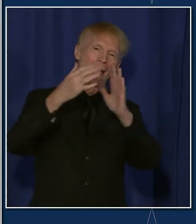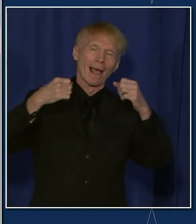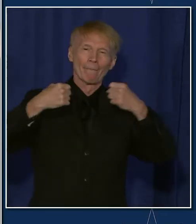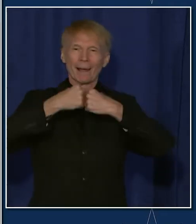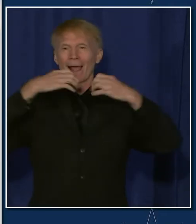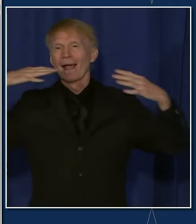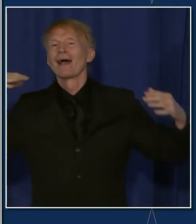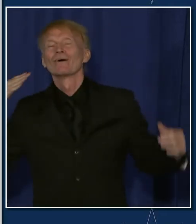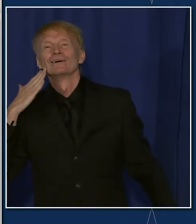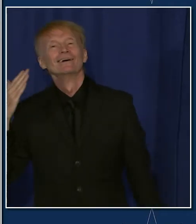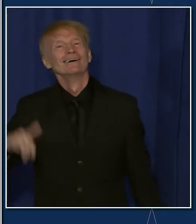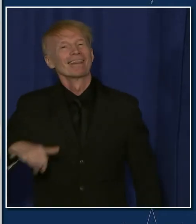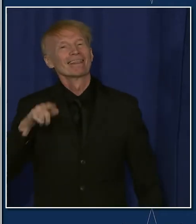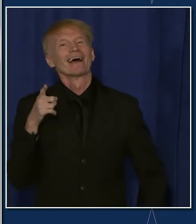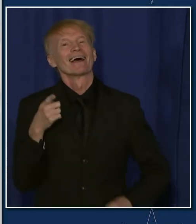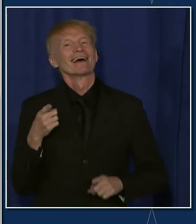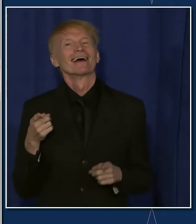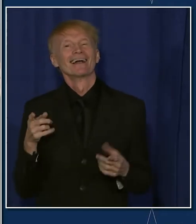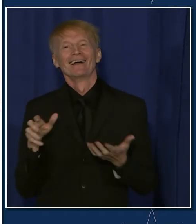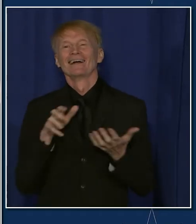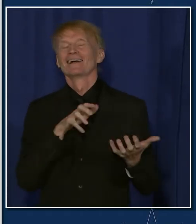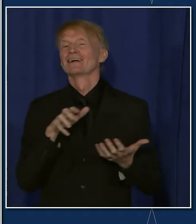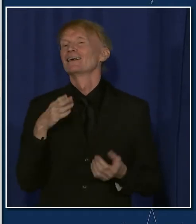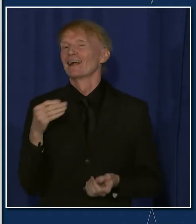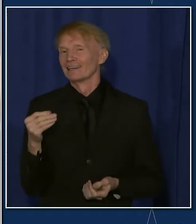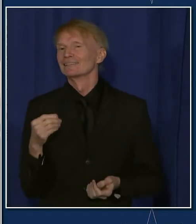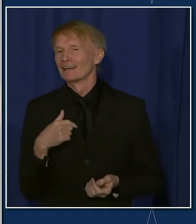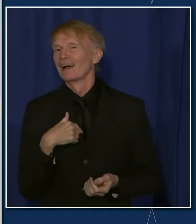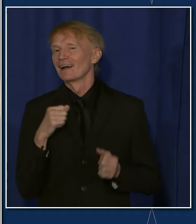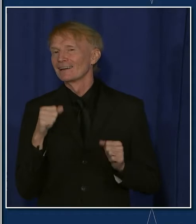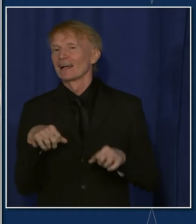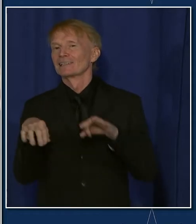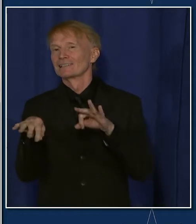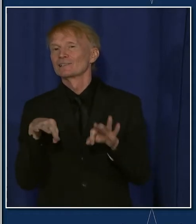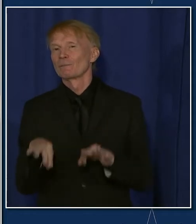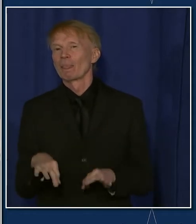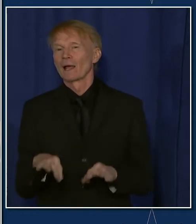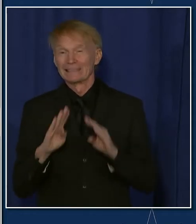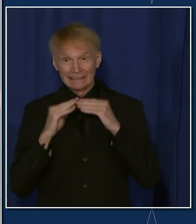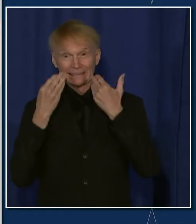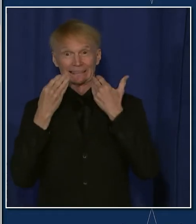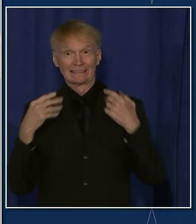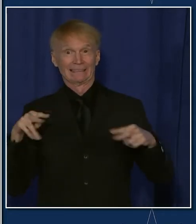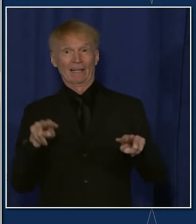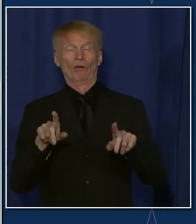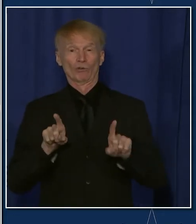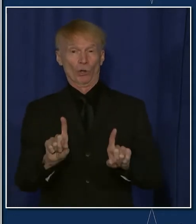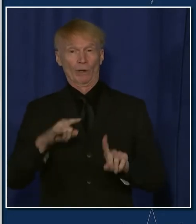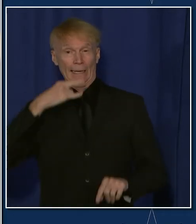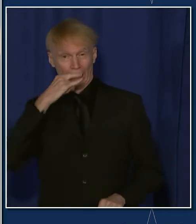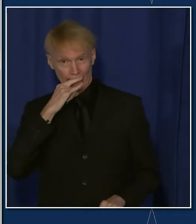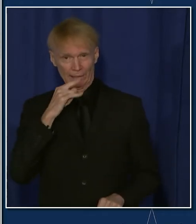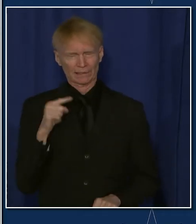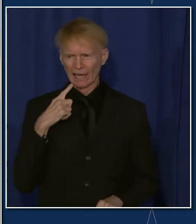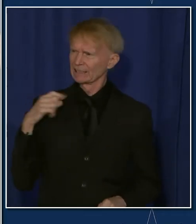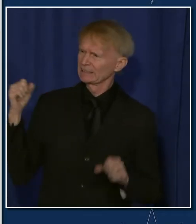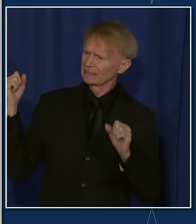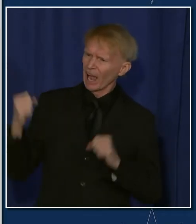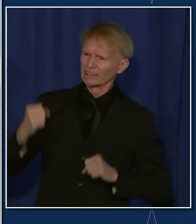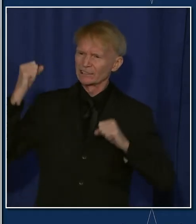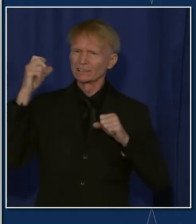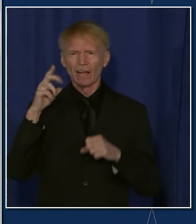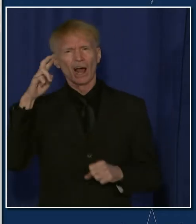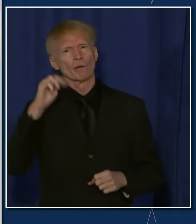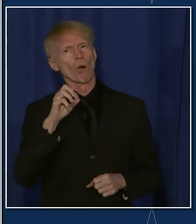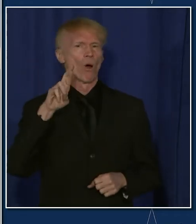fist pumps, and I can tell you so many actual smiles that I saw in kids who said, "Yes, Dr.